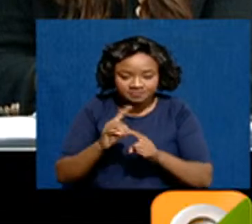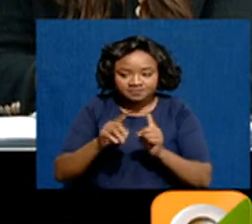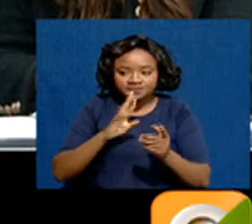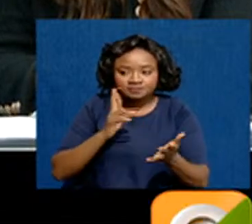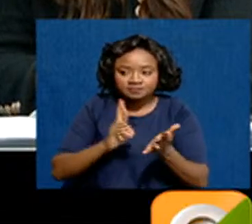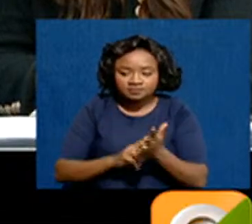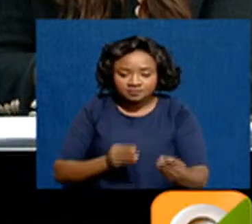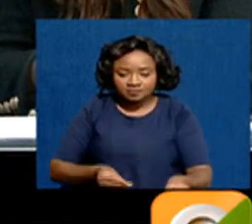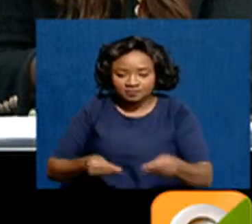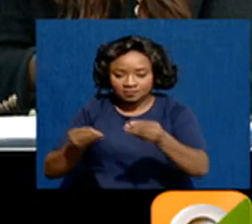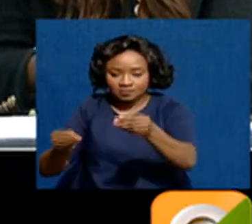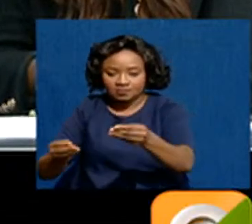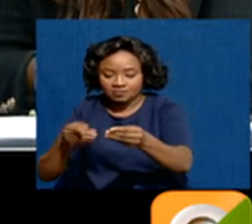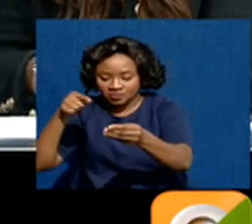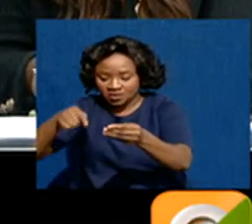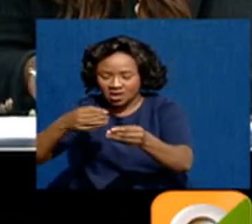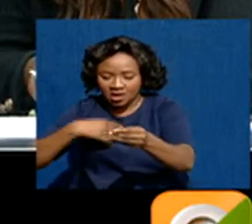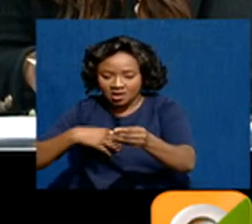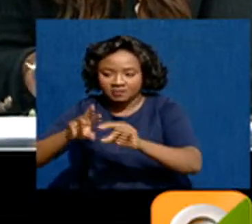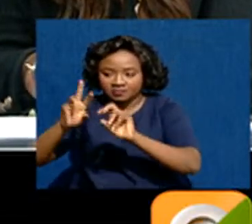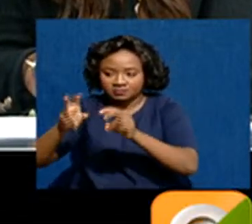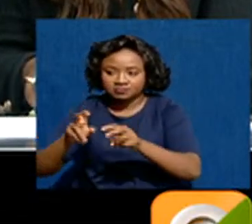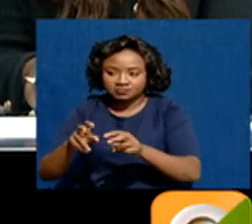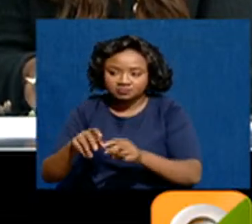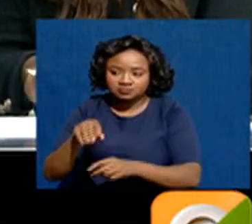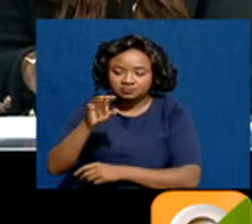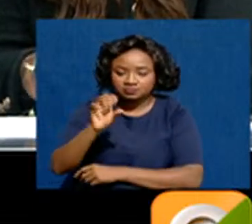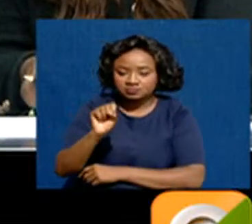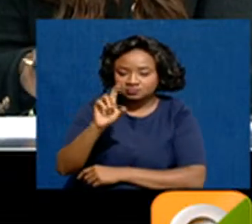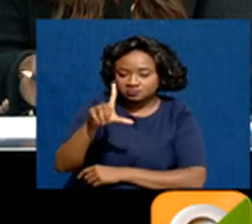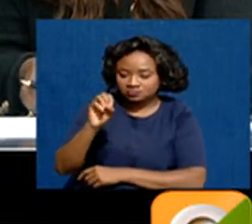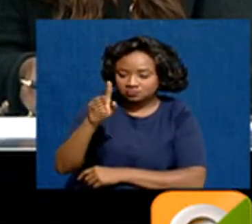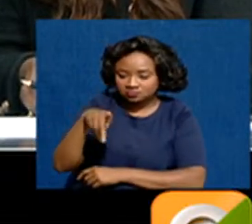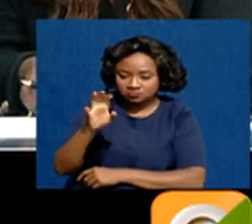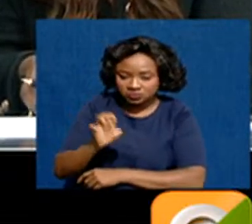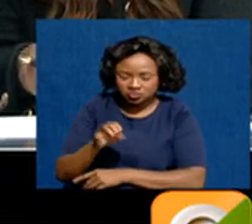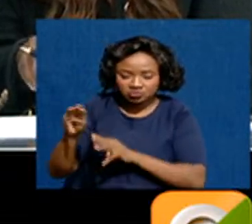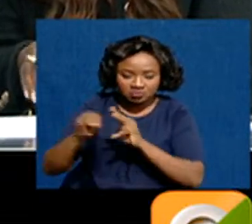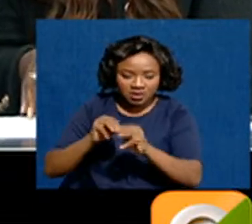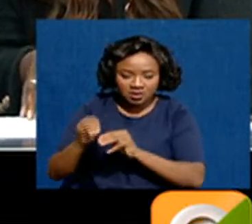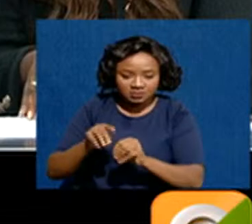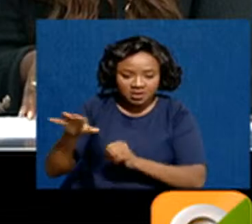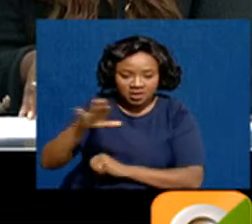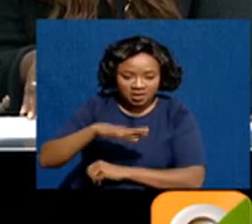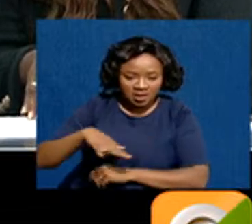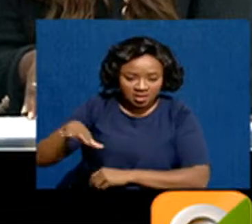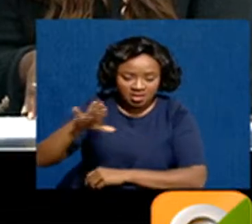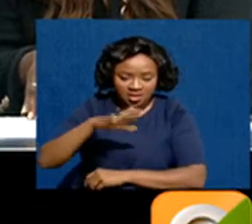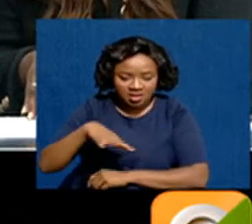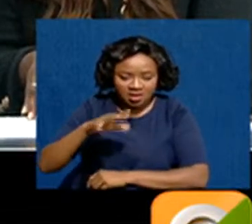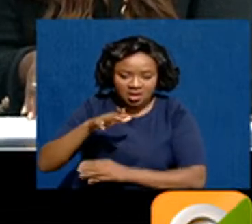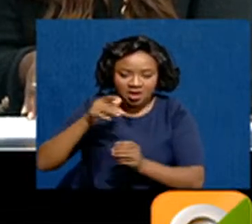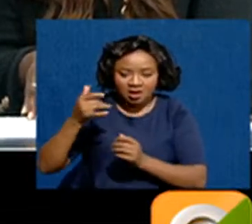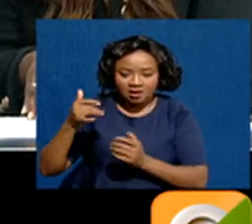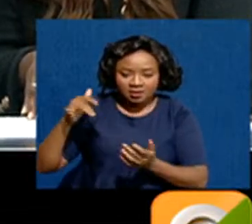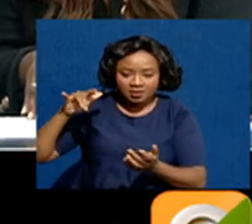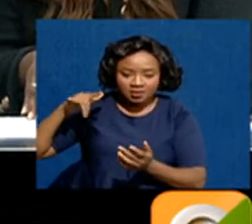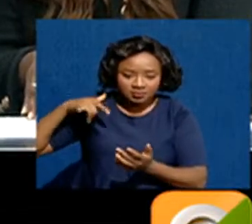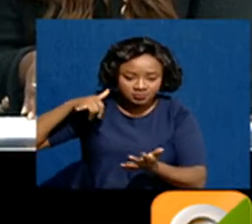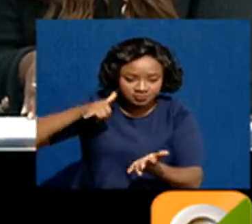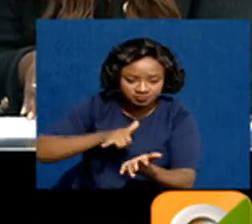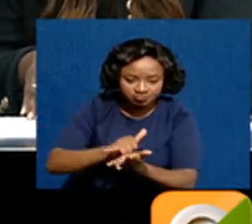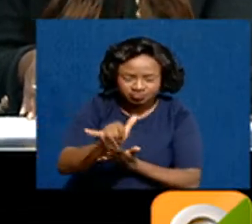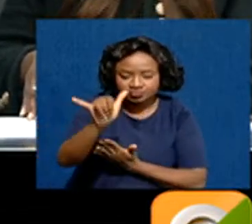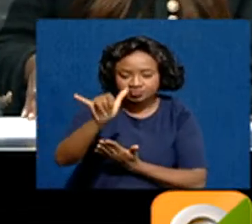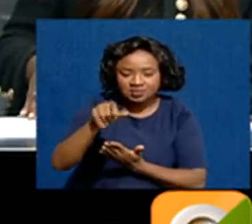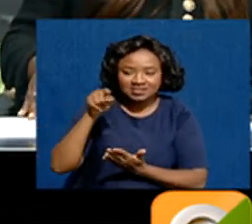to you, there was the issue of proper slope management at the airside to protect the runway, to prevent sinkholes. That is Mombasa. That's not